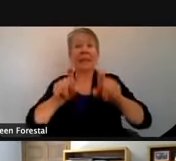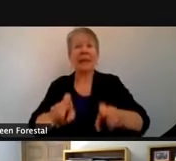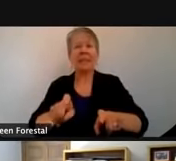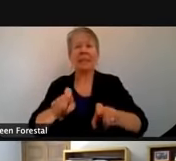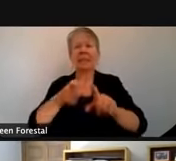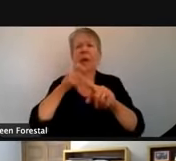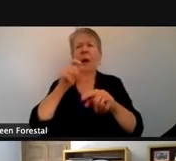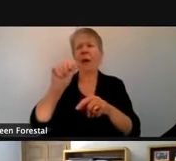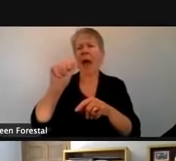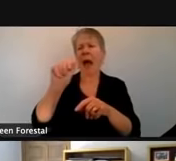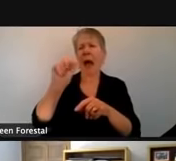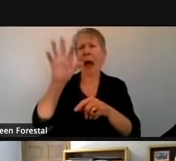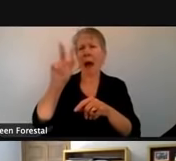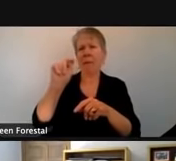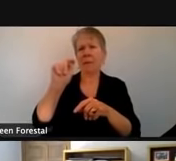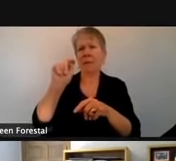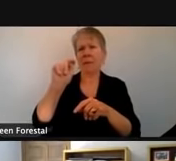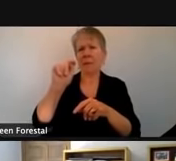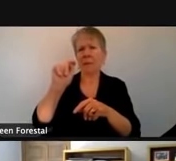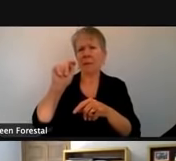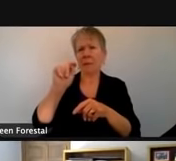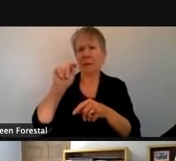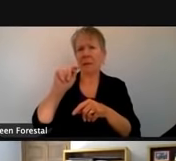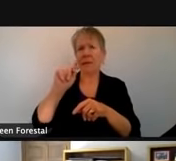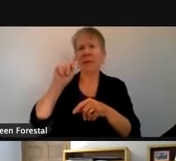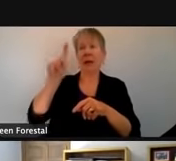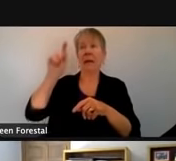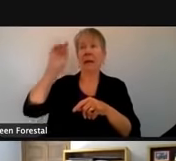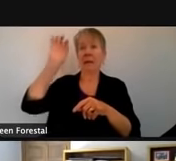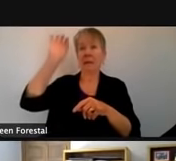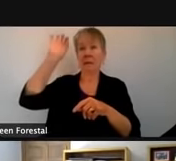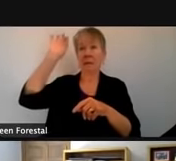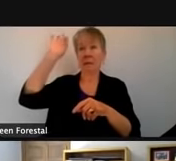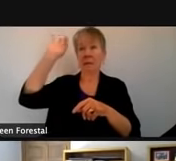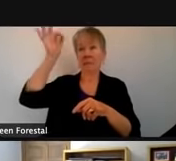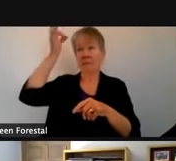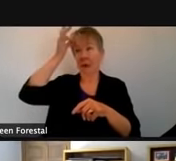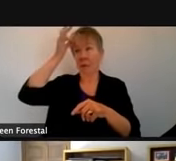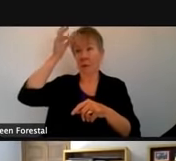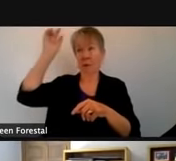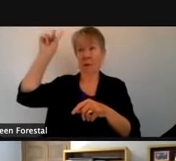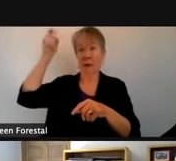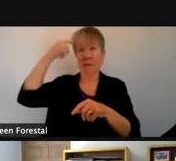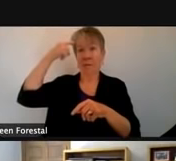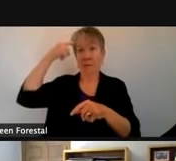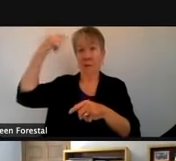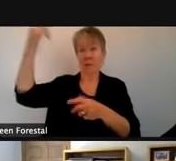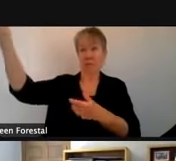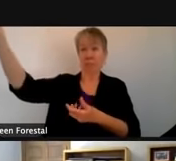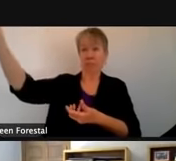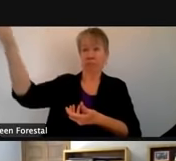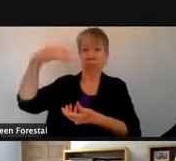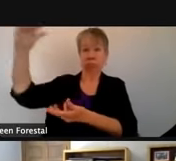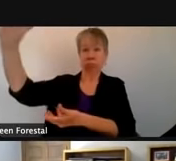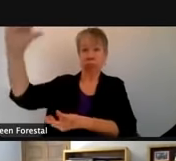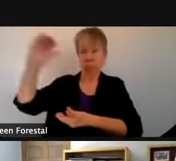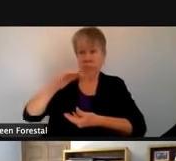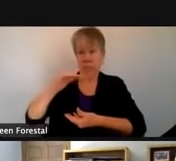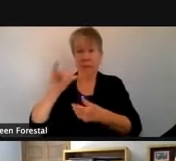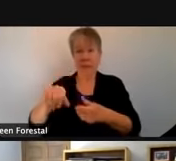take us from an already very high, if not the highest state in the nation of testing capacity per capita up